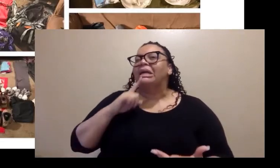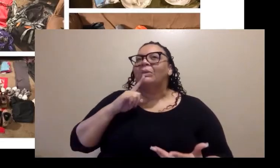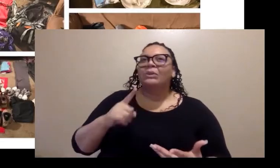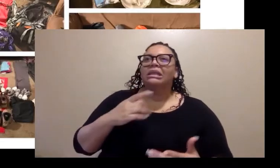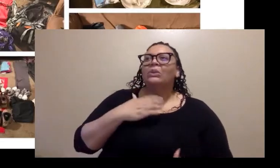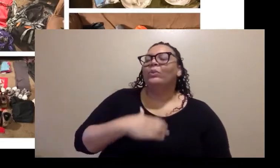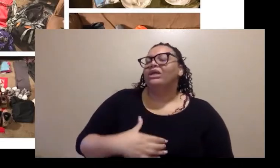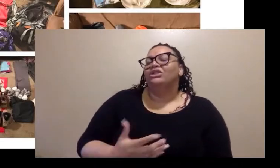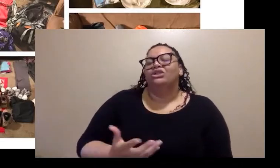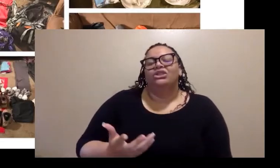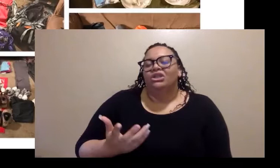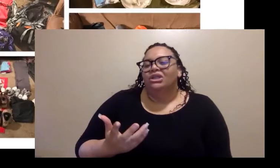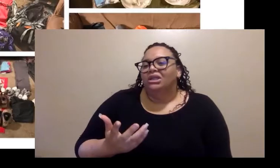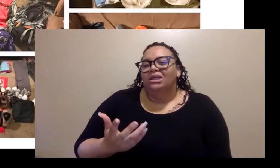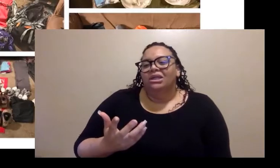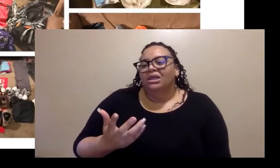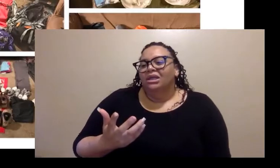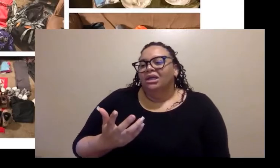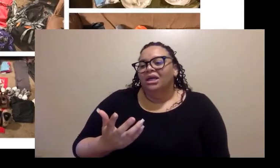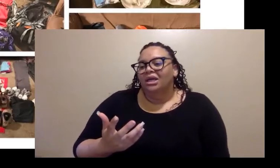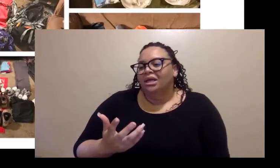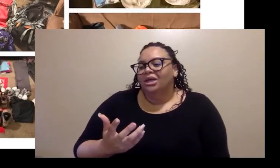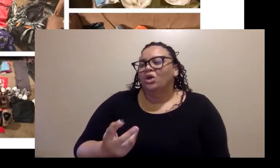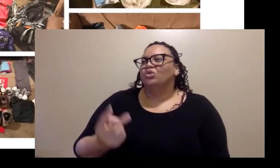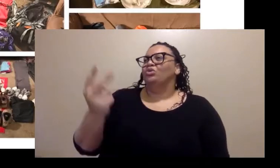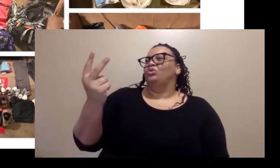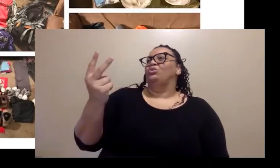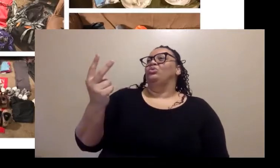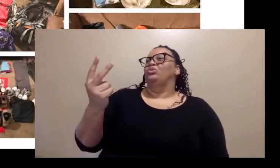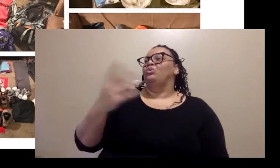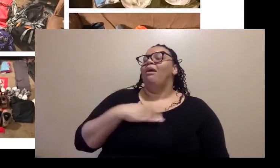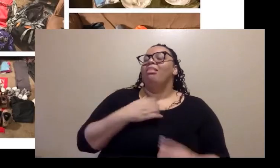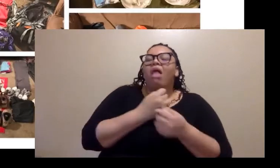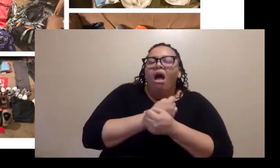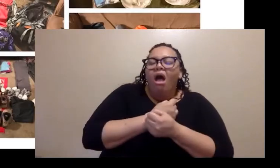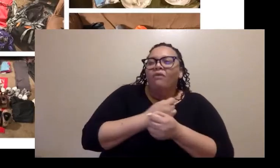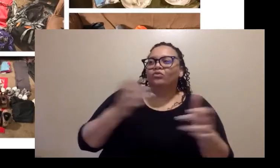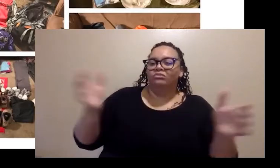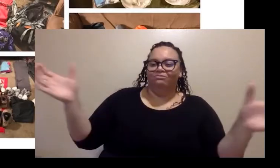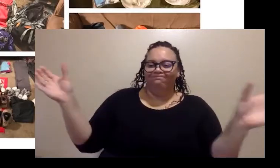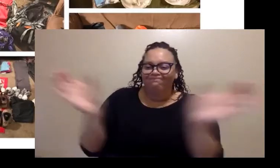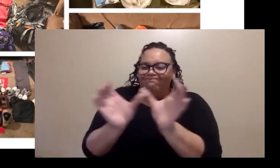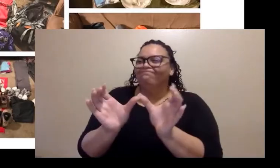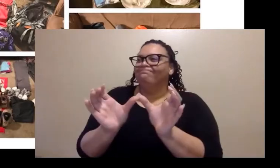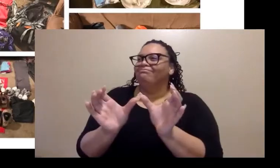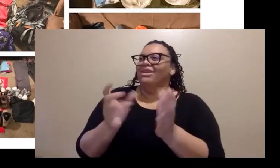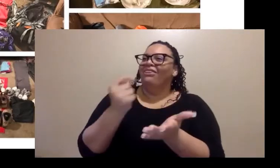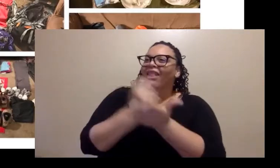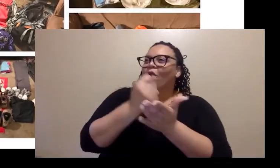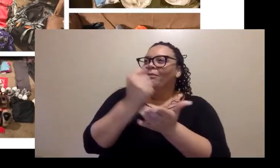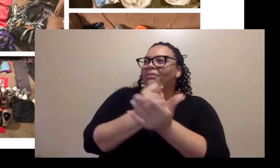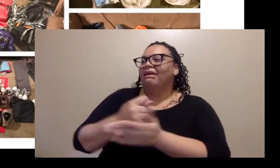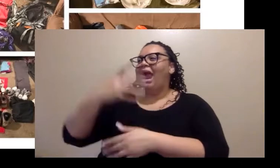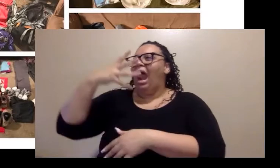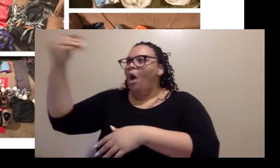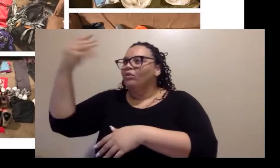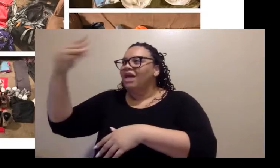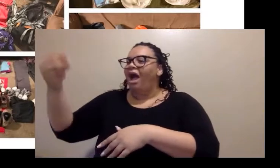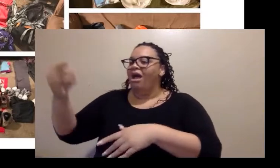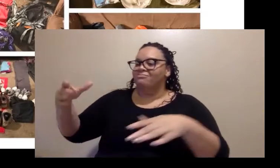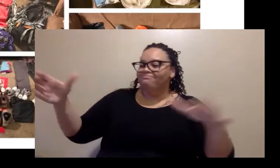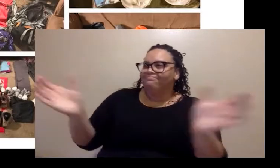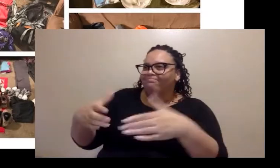I can put two of my loves together, therapy and being outdoors. And I